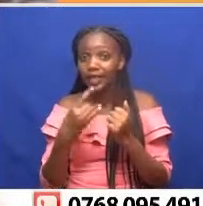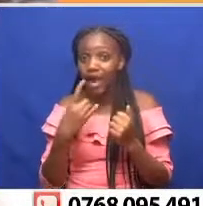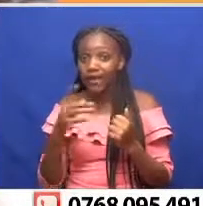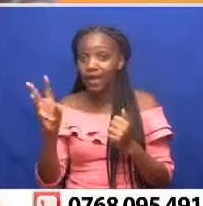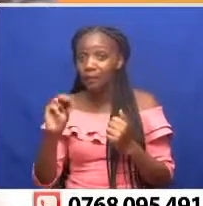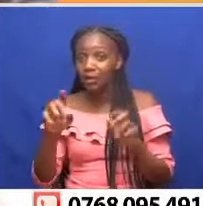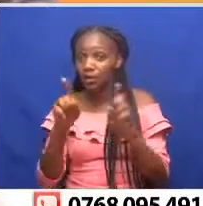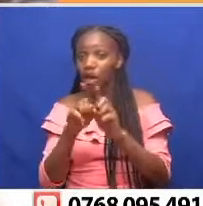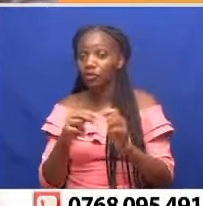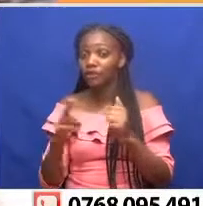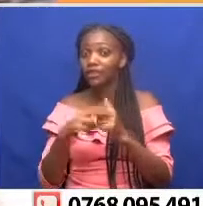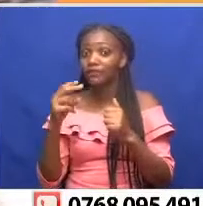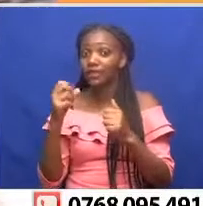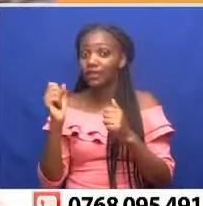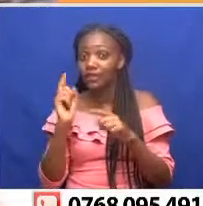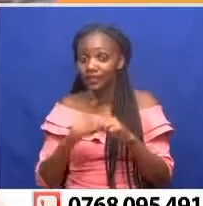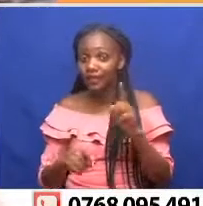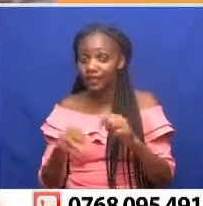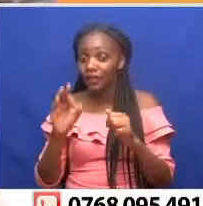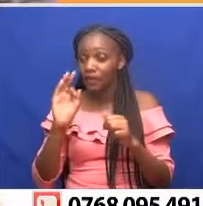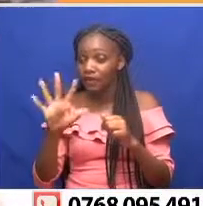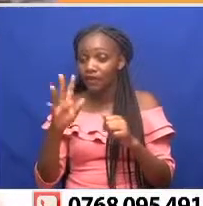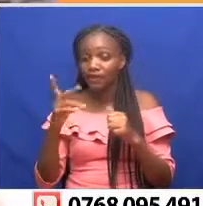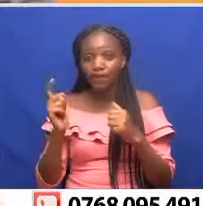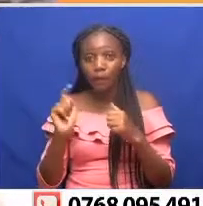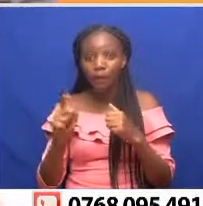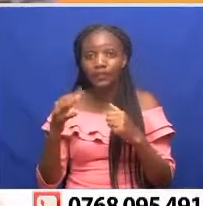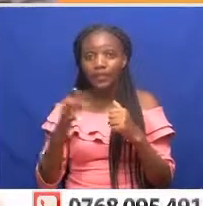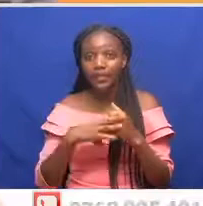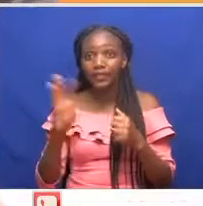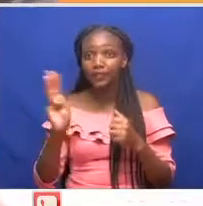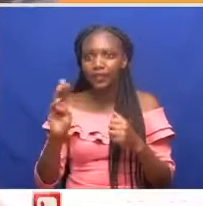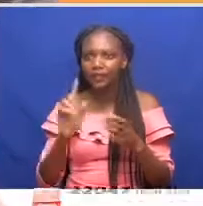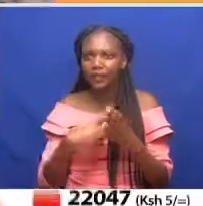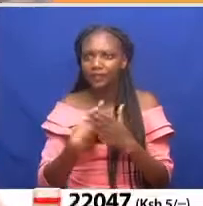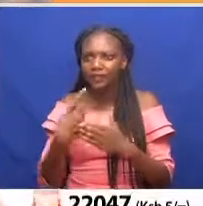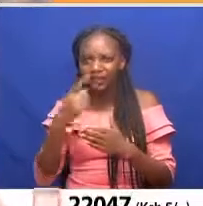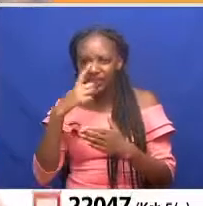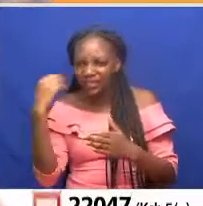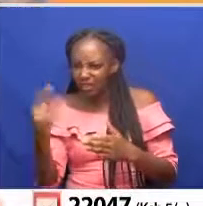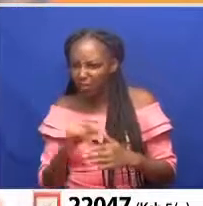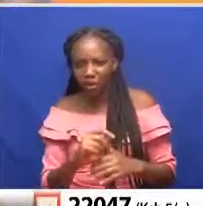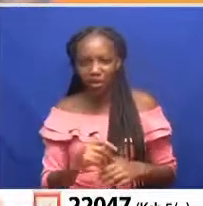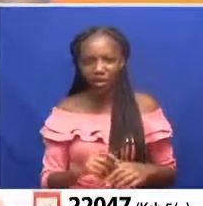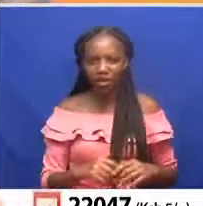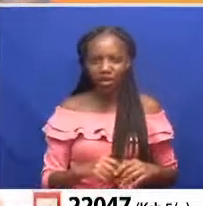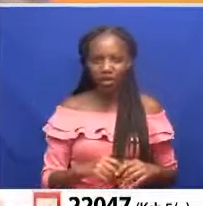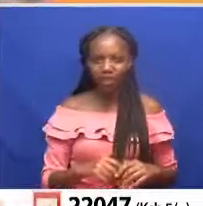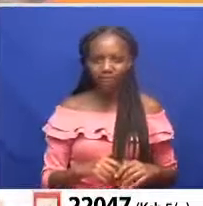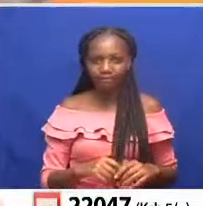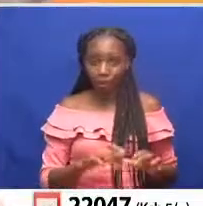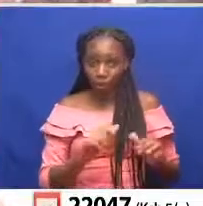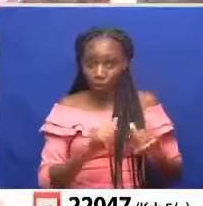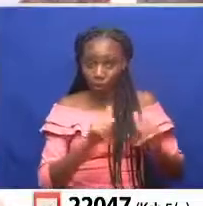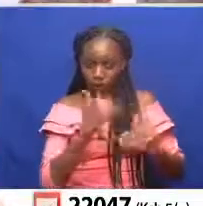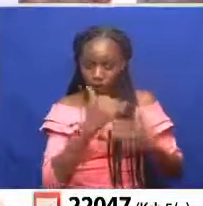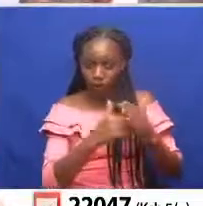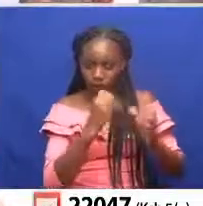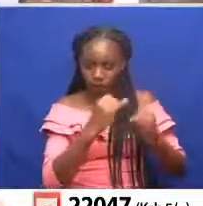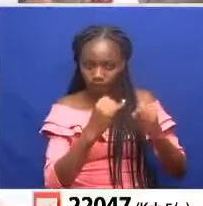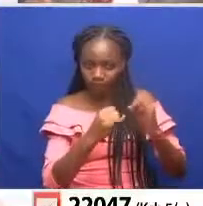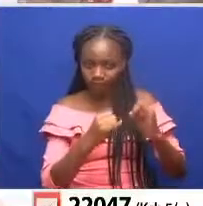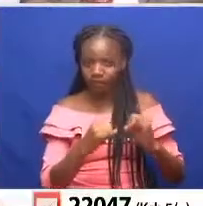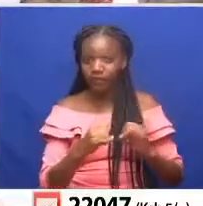se years it will show 5.8 billion this investigators are a joke you know the same money tell the same money